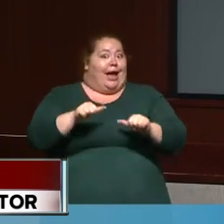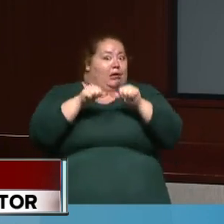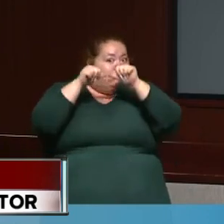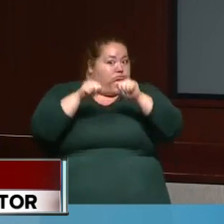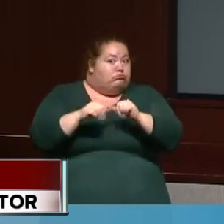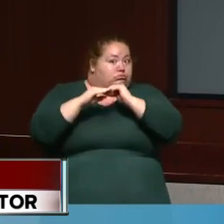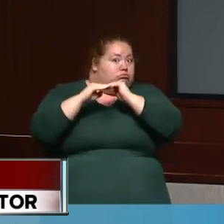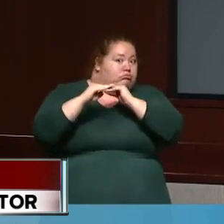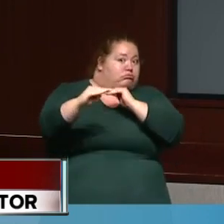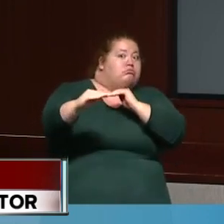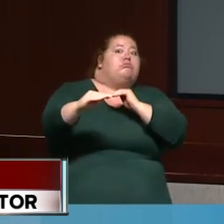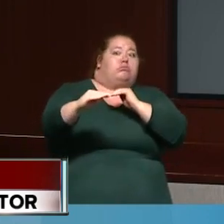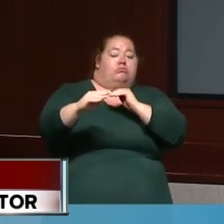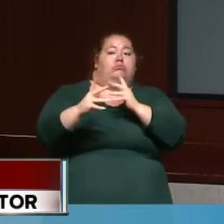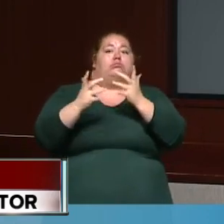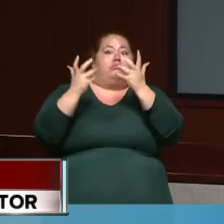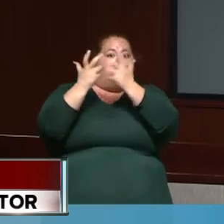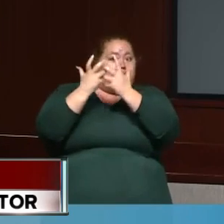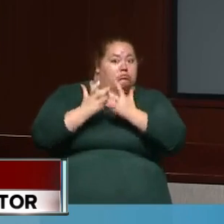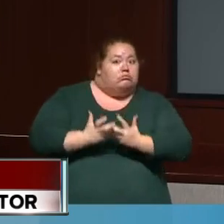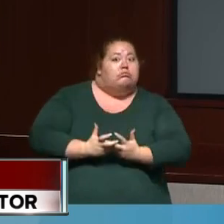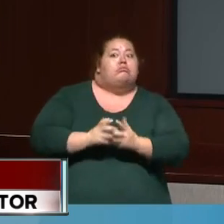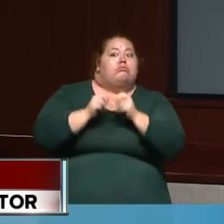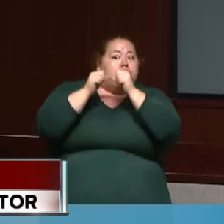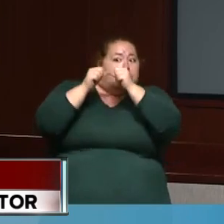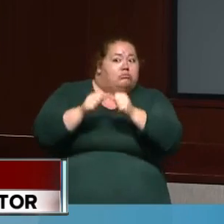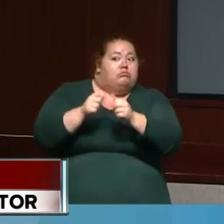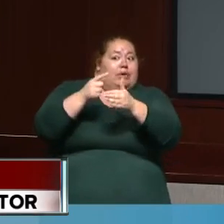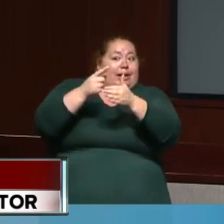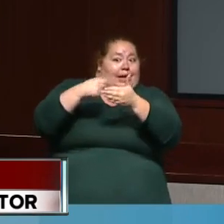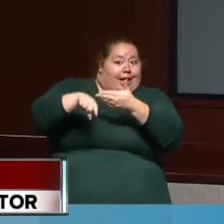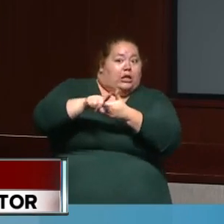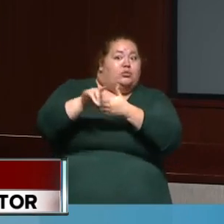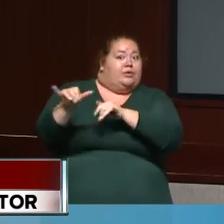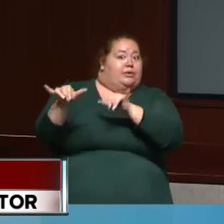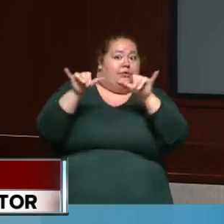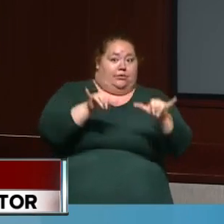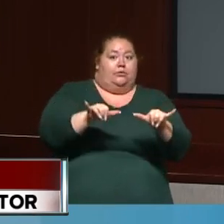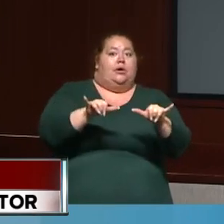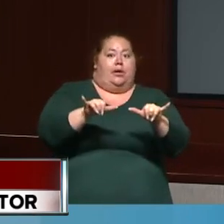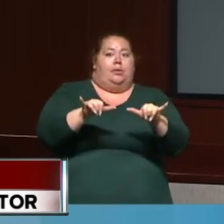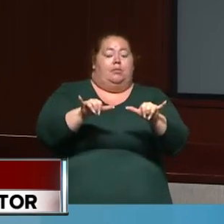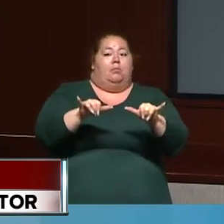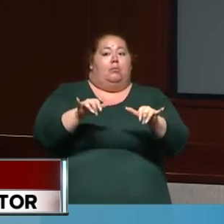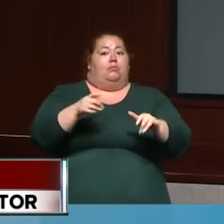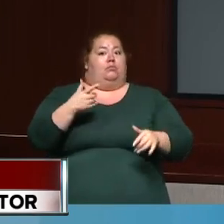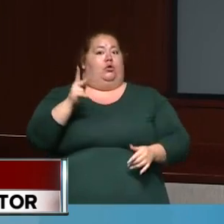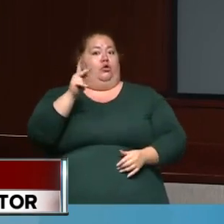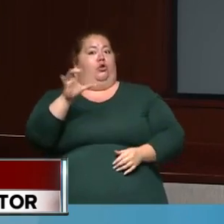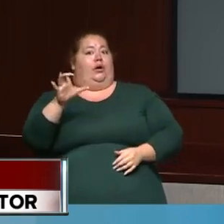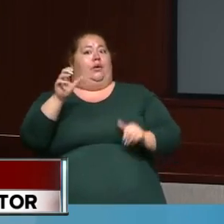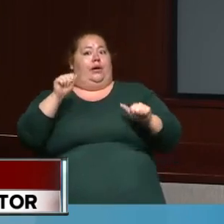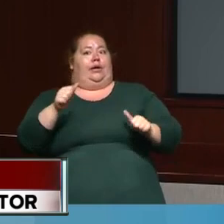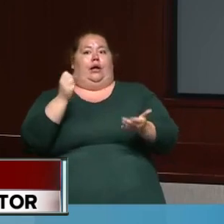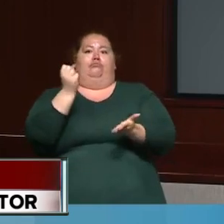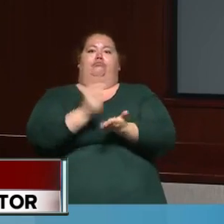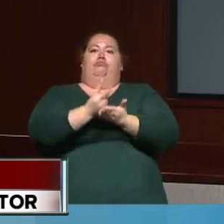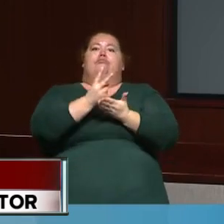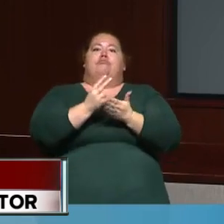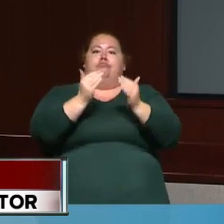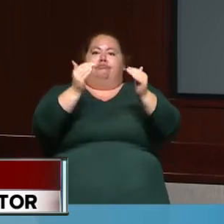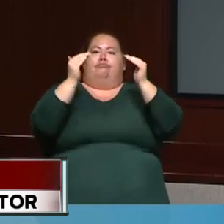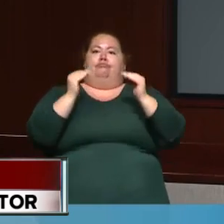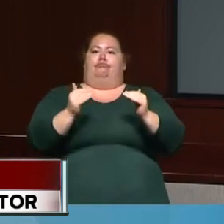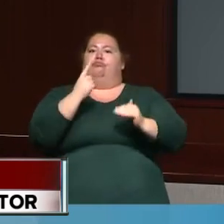continue meeting the Tier 2 metrics next week as well, the county could officially be within Tier 2 as early as